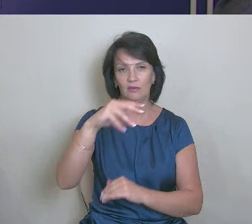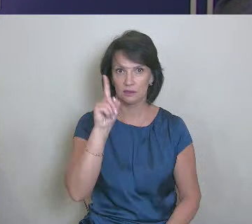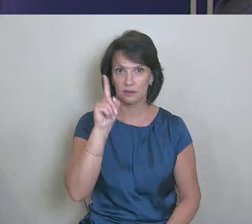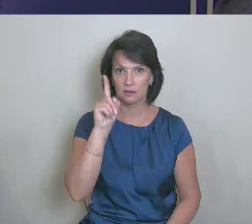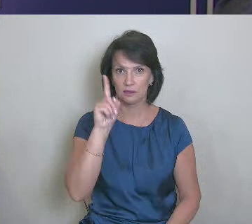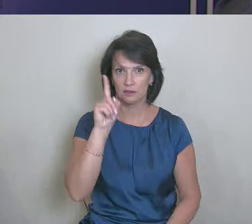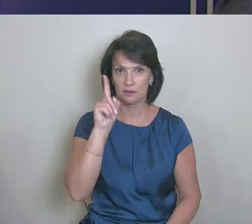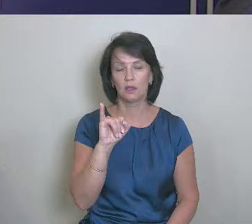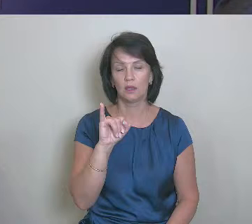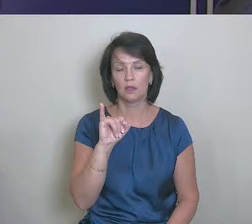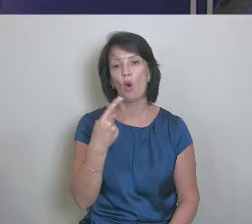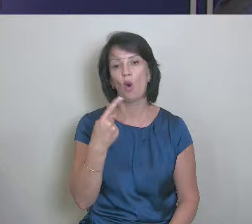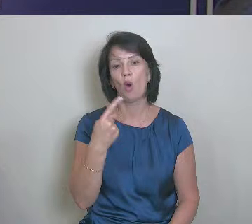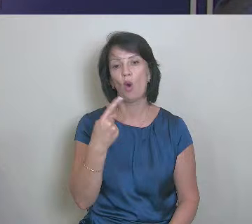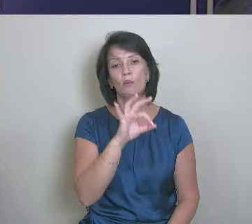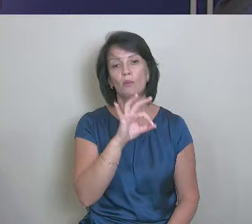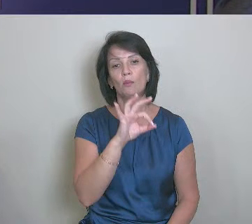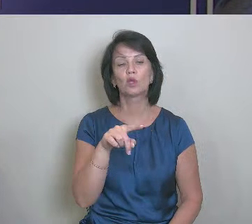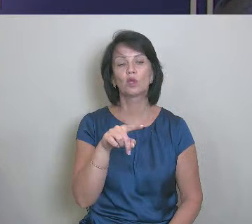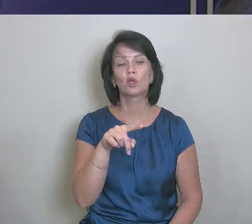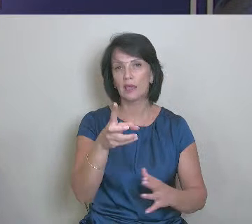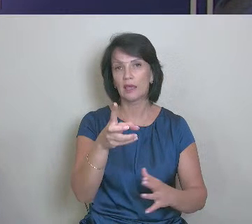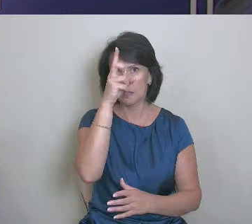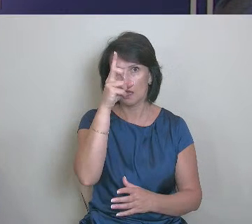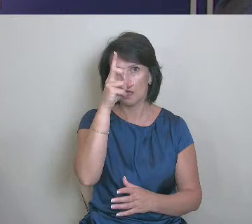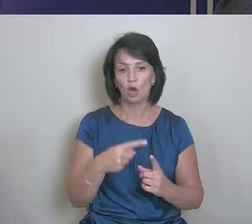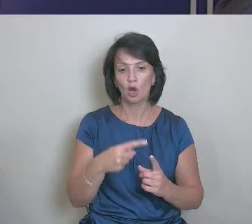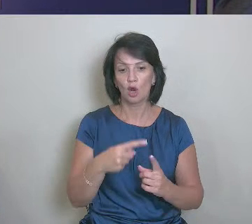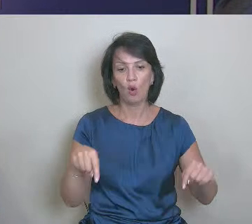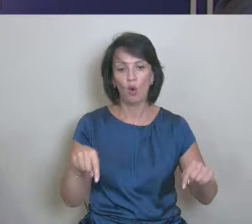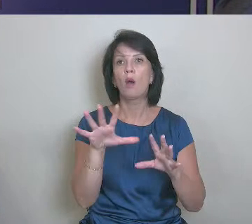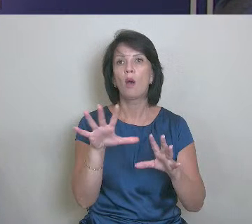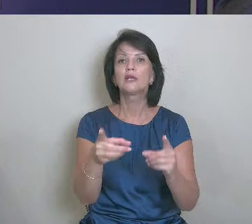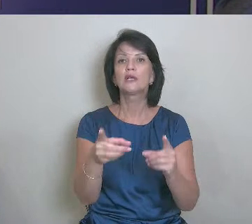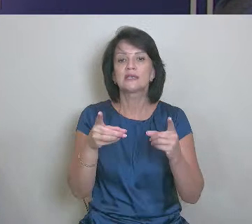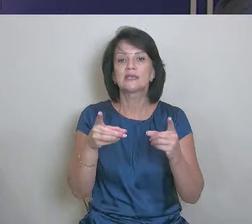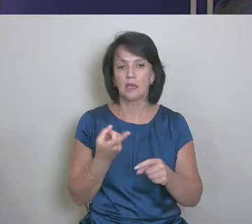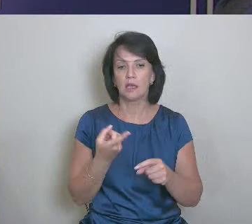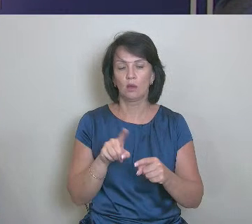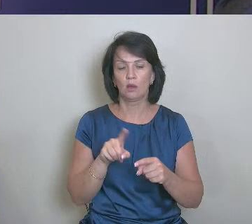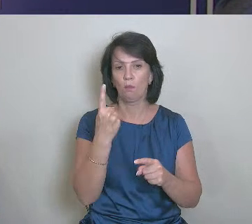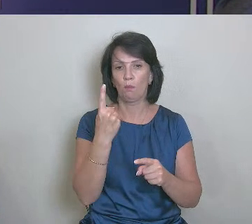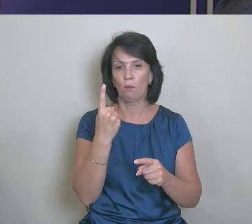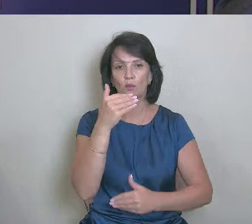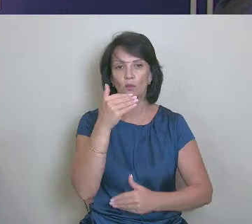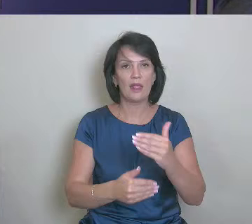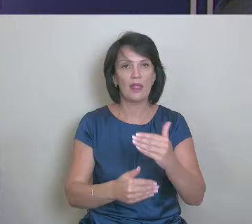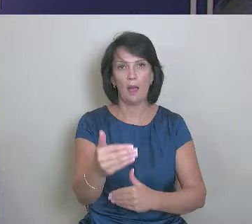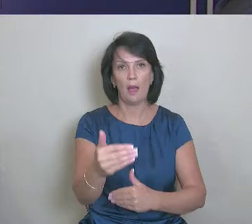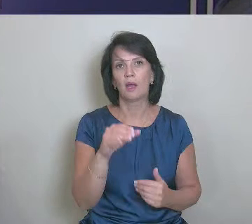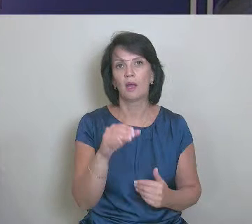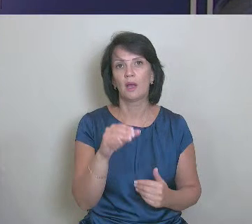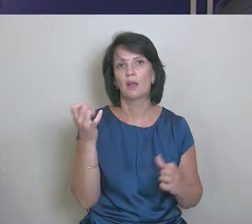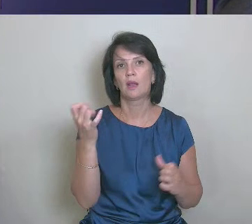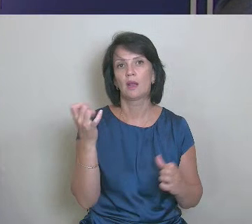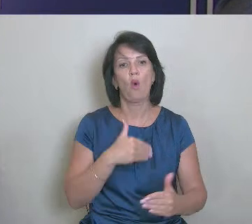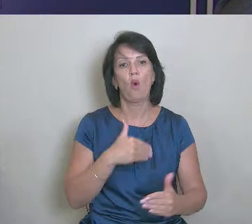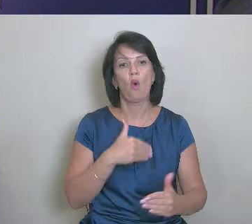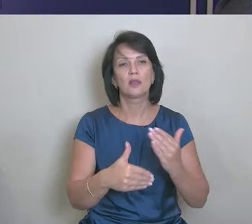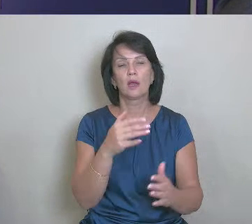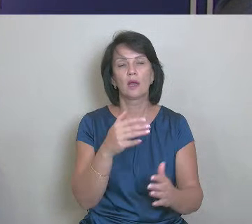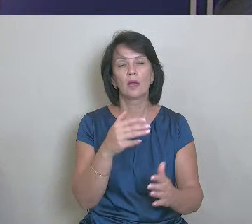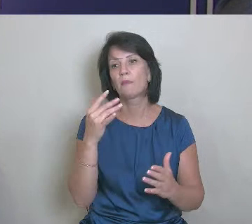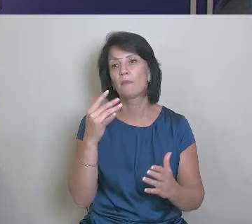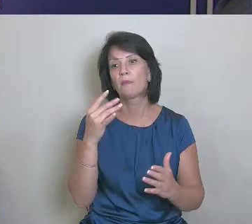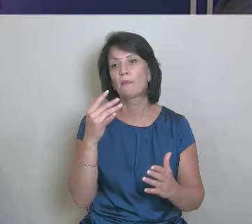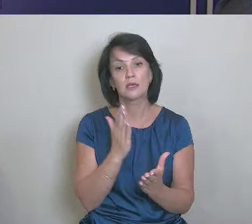recently launched, and we'll start with discussing the state authorities that were involved in this